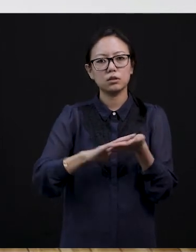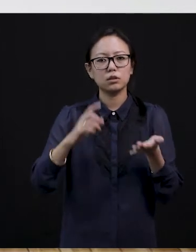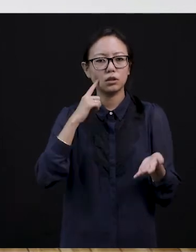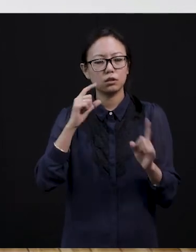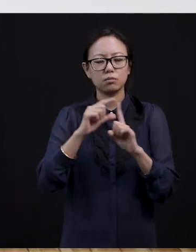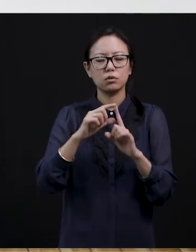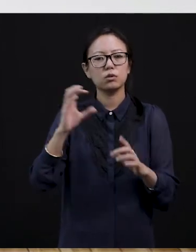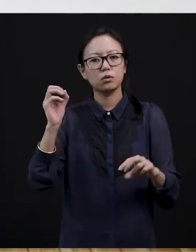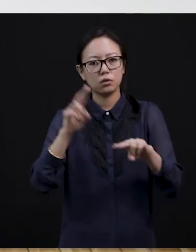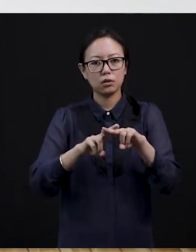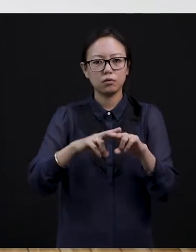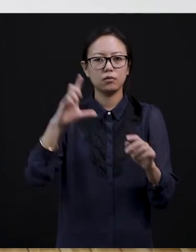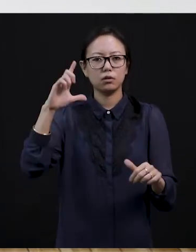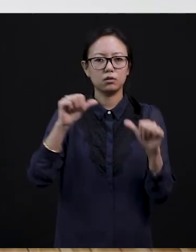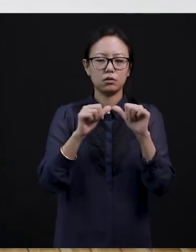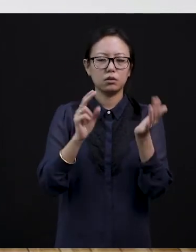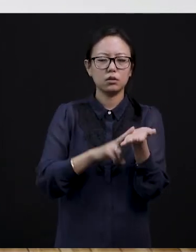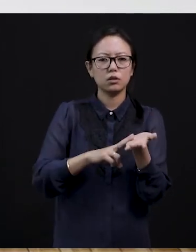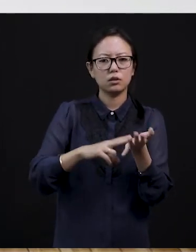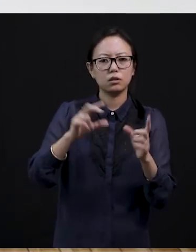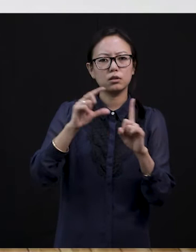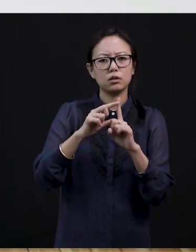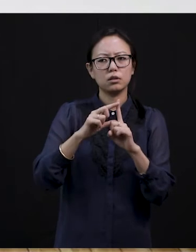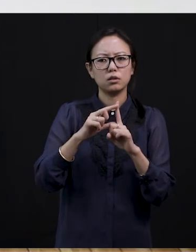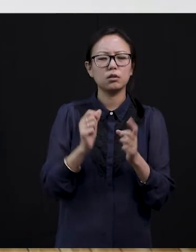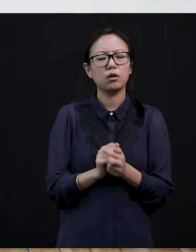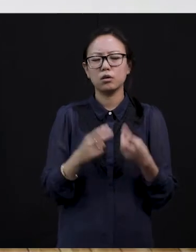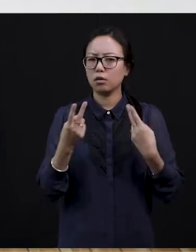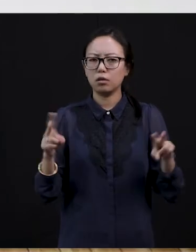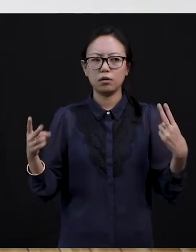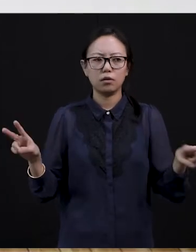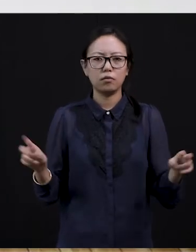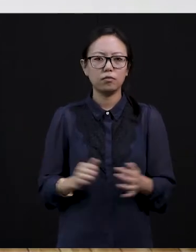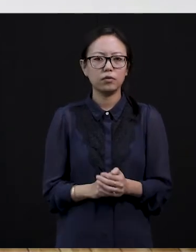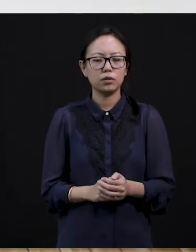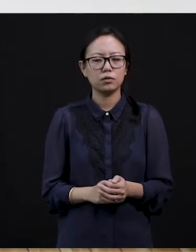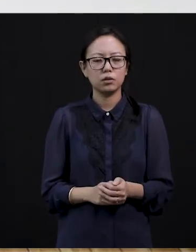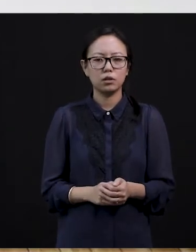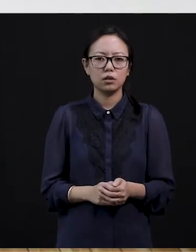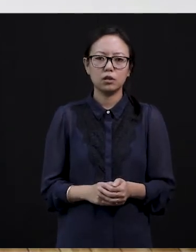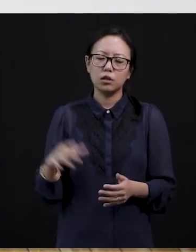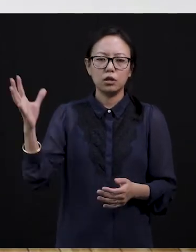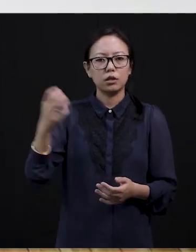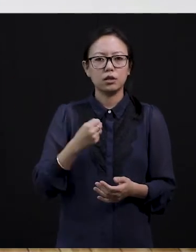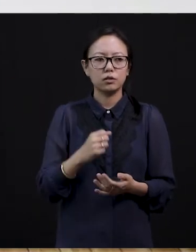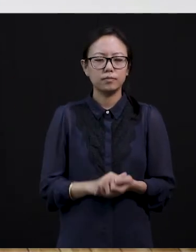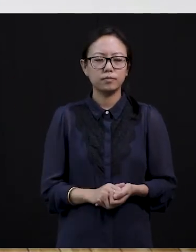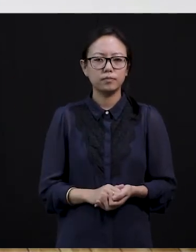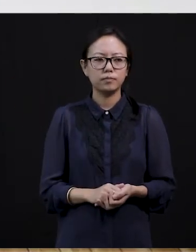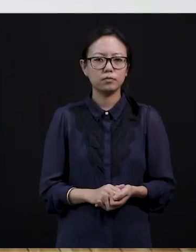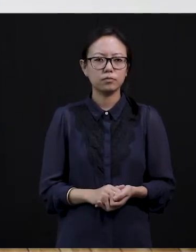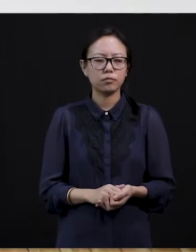big, big win for the farmers of France, that they got the ownership of their own land. So this